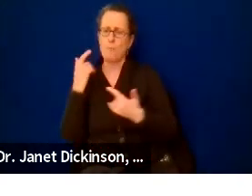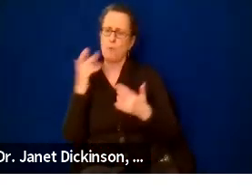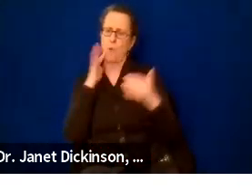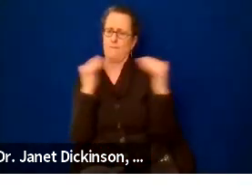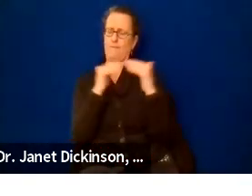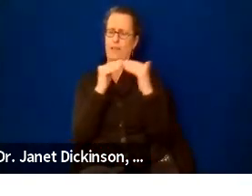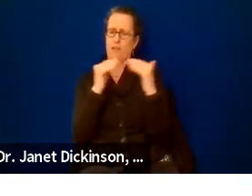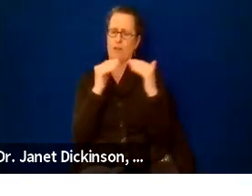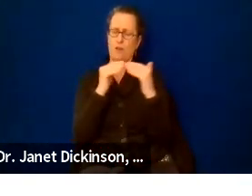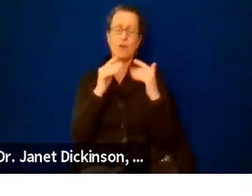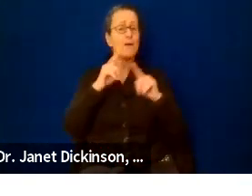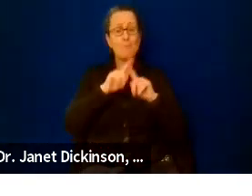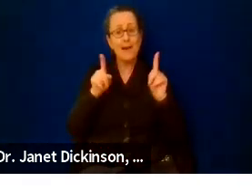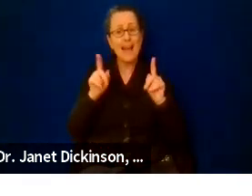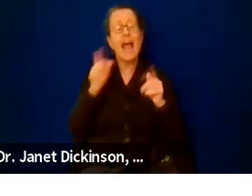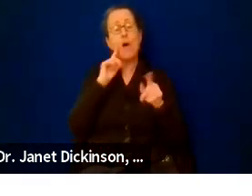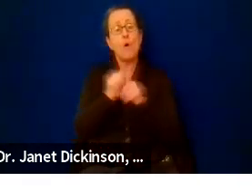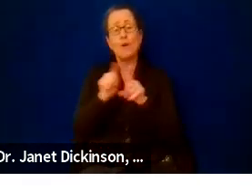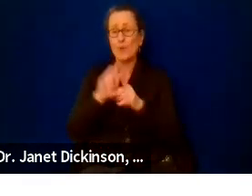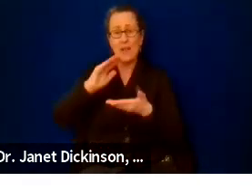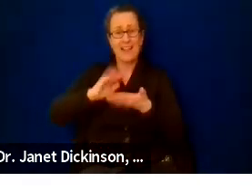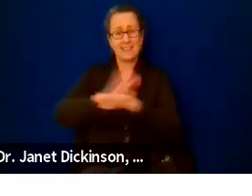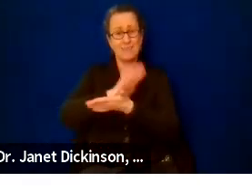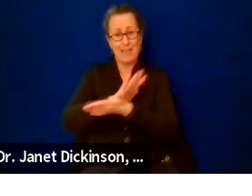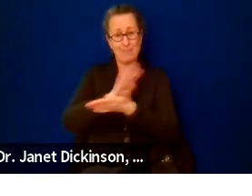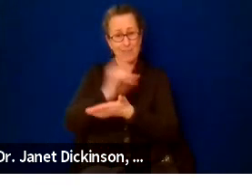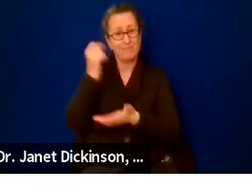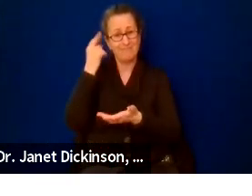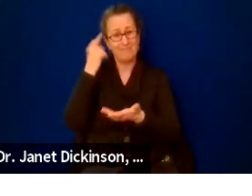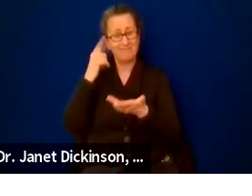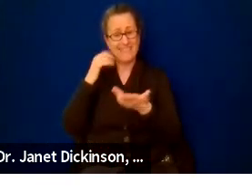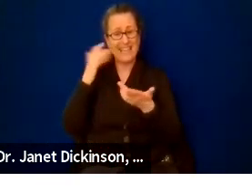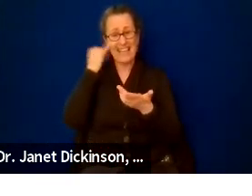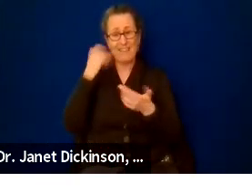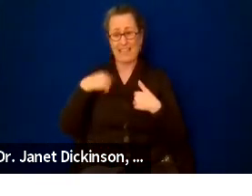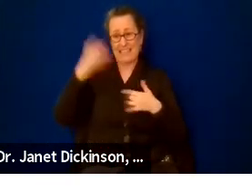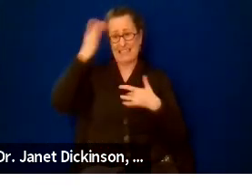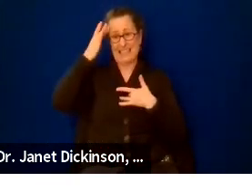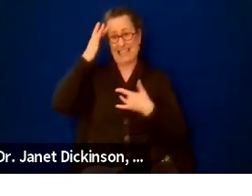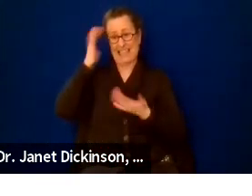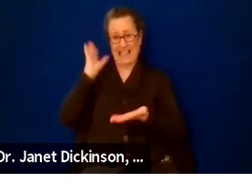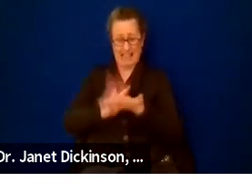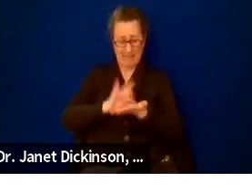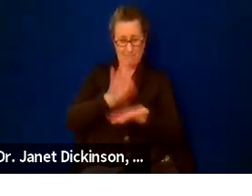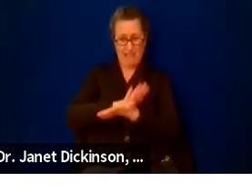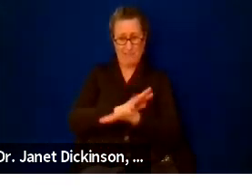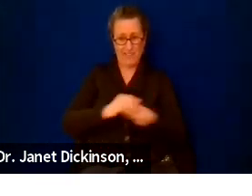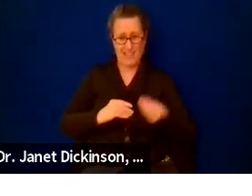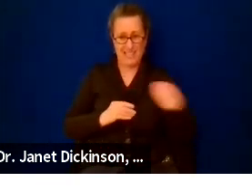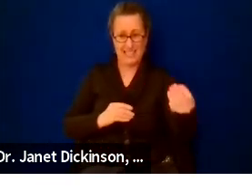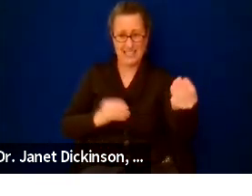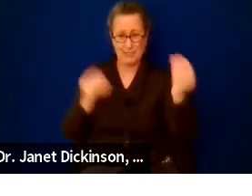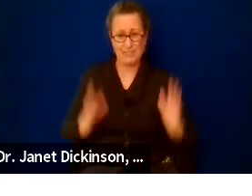school environment so that papers aren't being passed out and we can still maintain physical distancing as we need to. So there'll